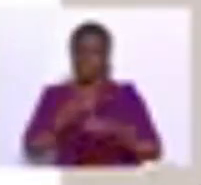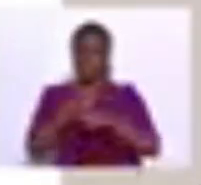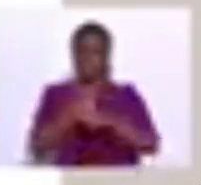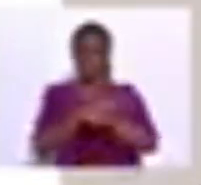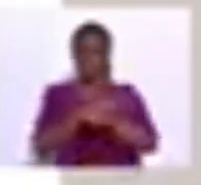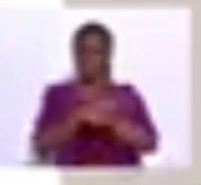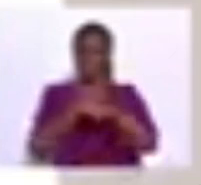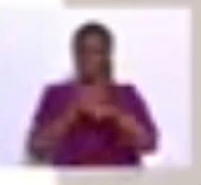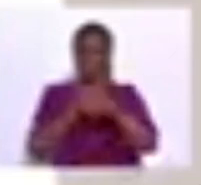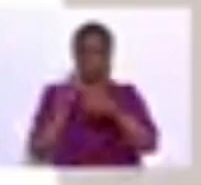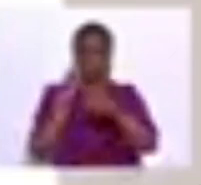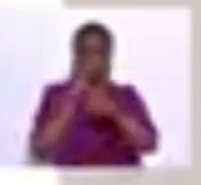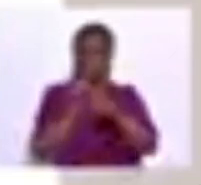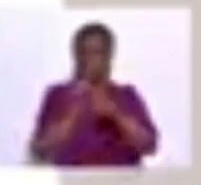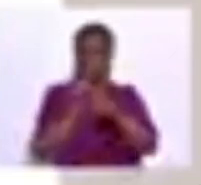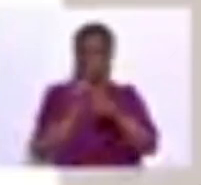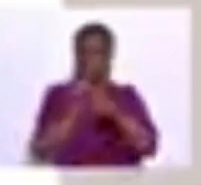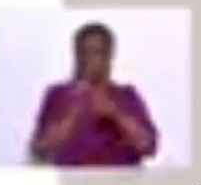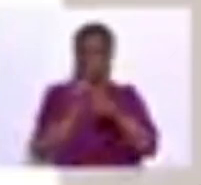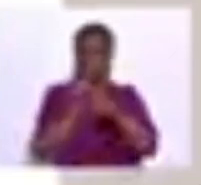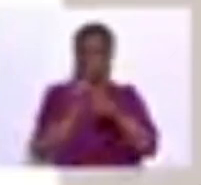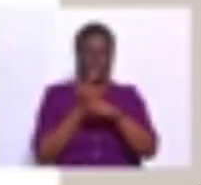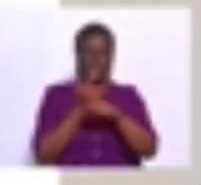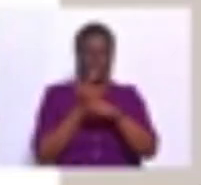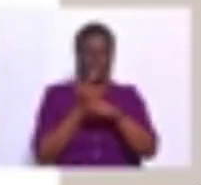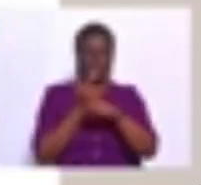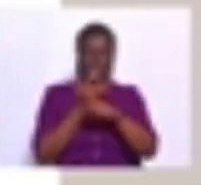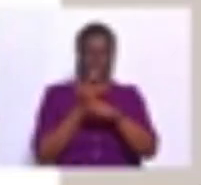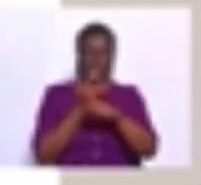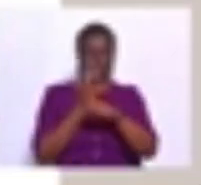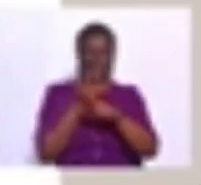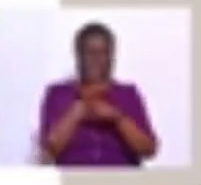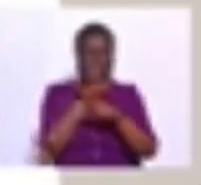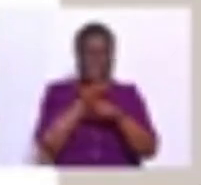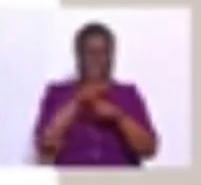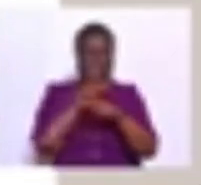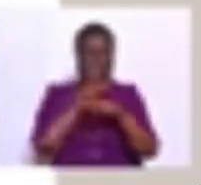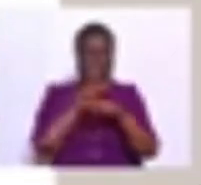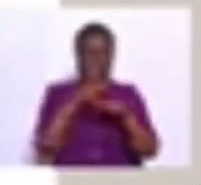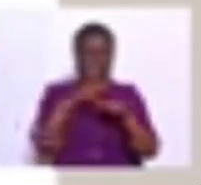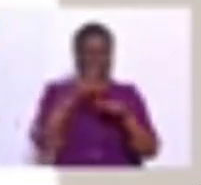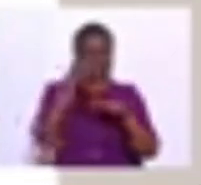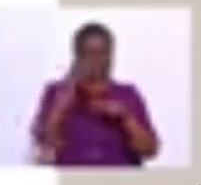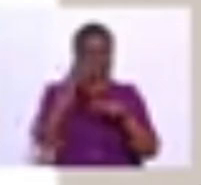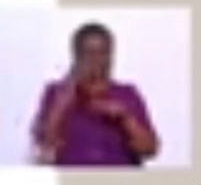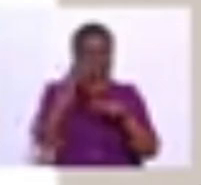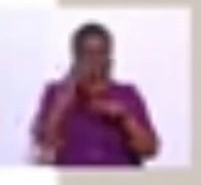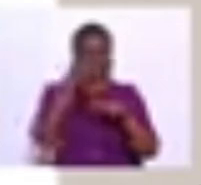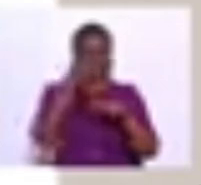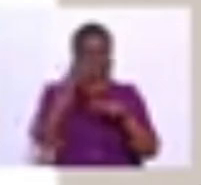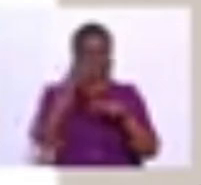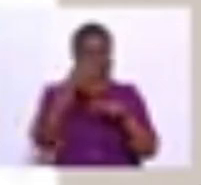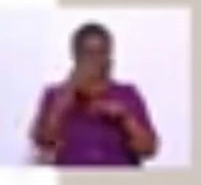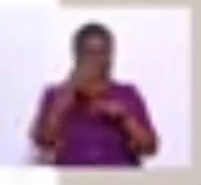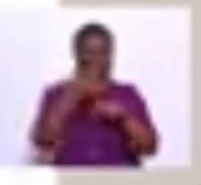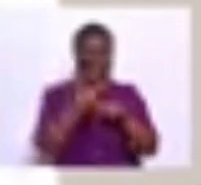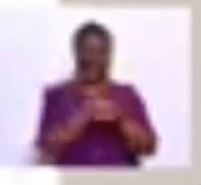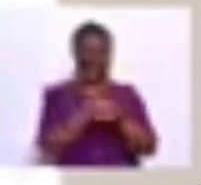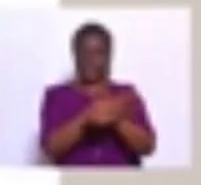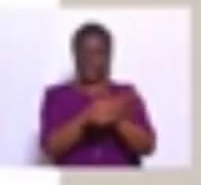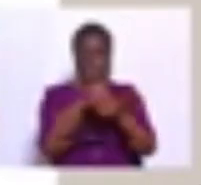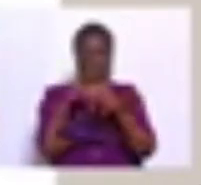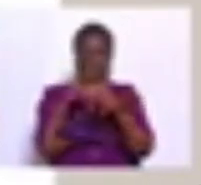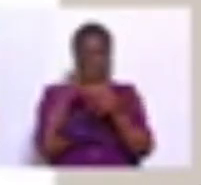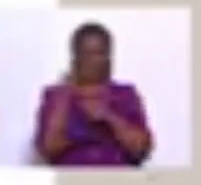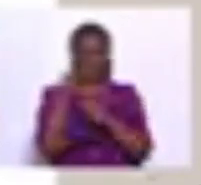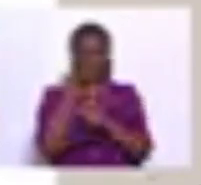when you see this map, the red areas have the highest rates of cancer. Then you go down to the orange, then to the